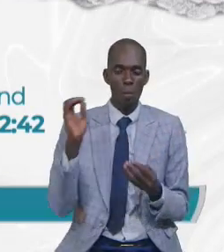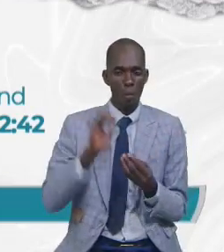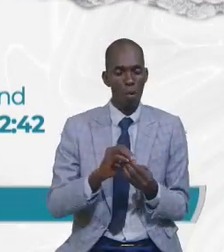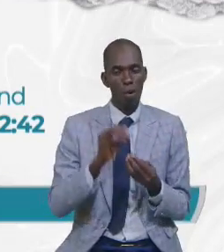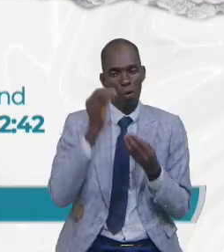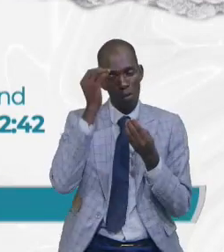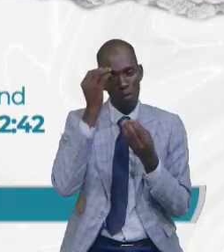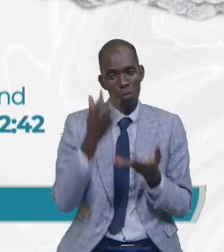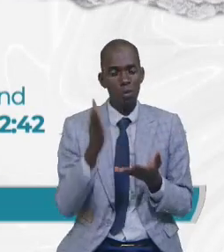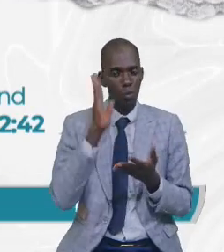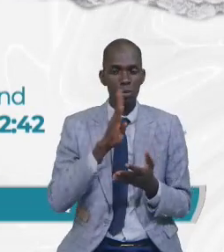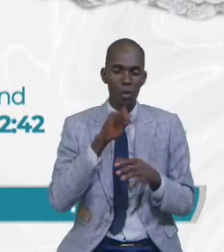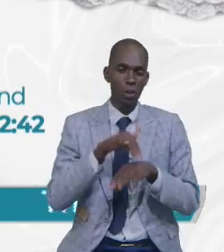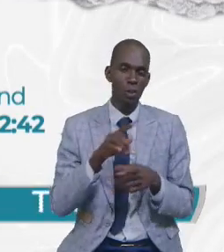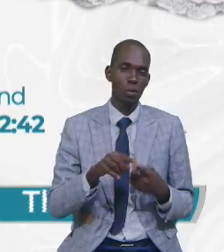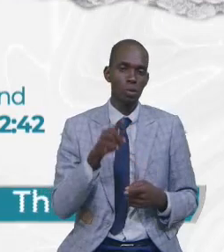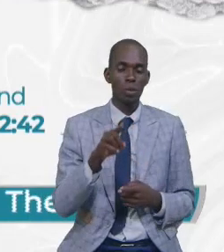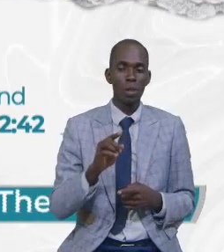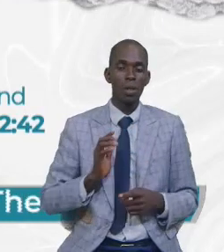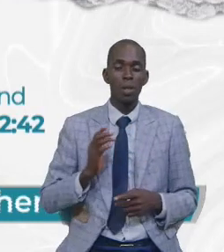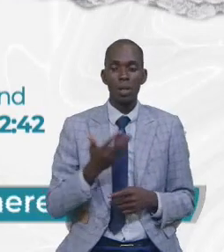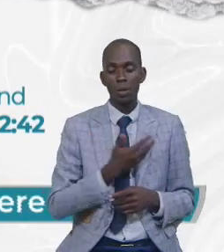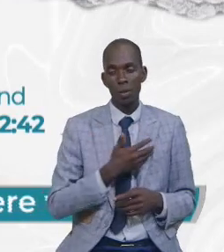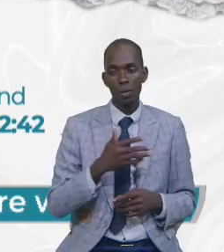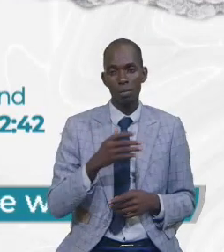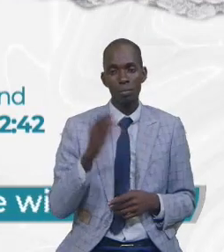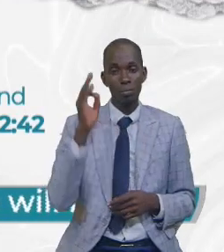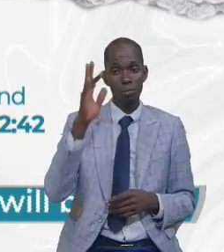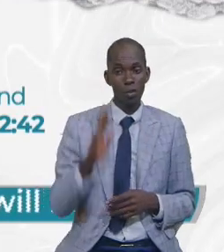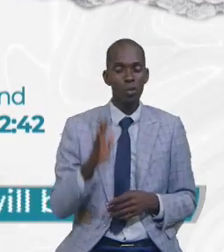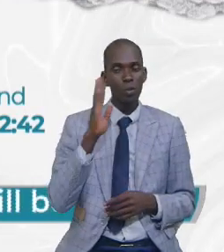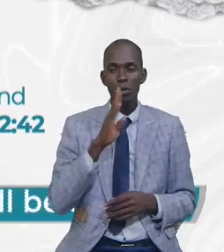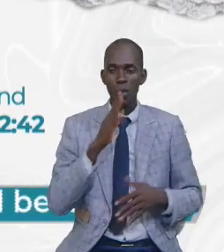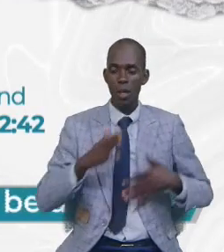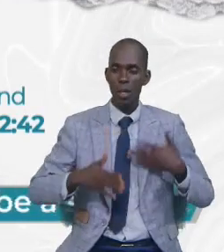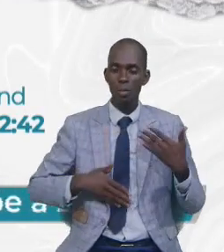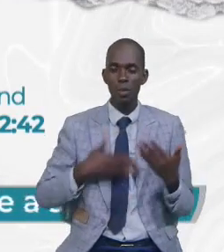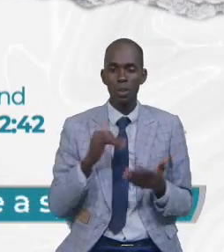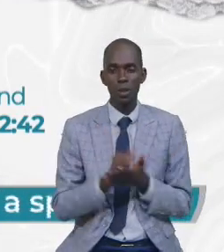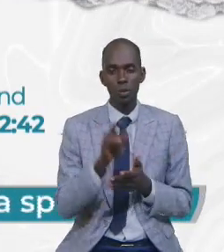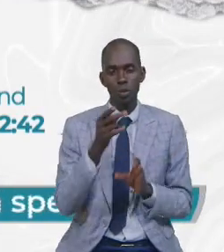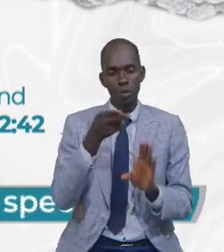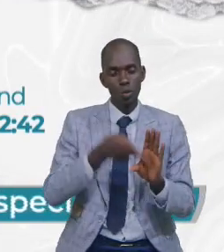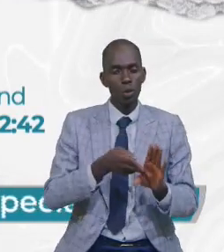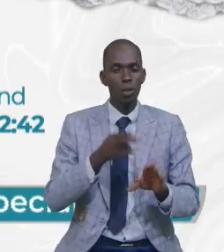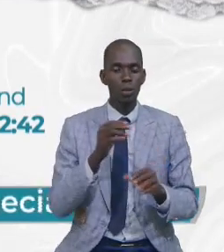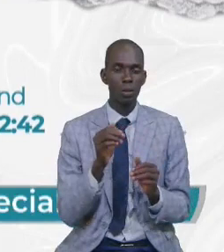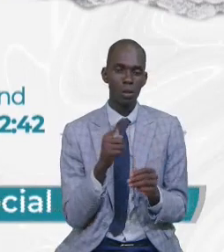and our pastor will be delighted that you'll be there to join this special banquet.